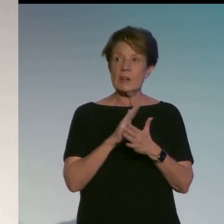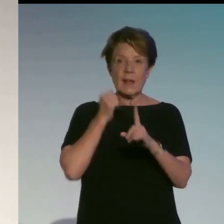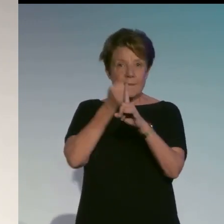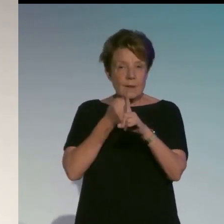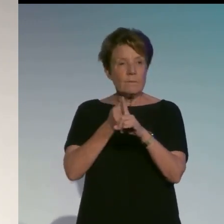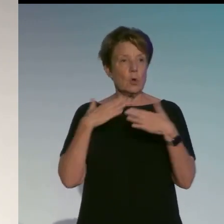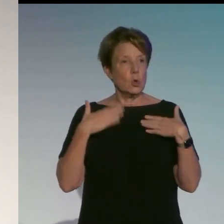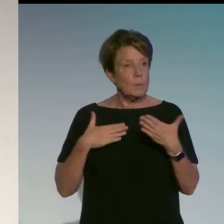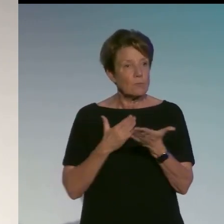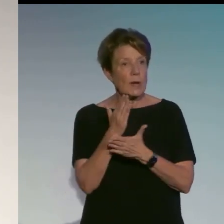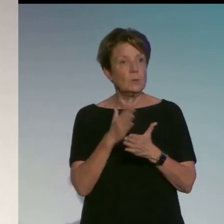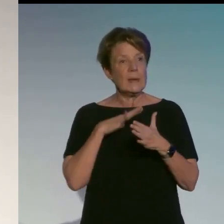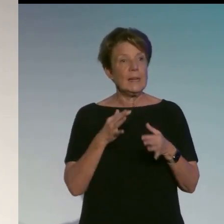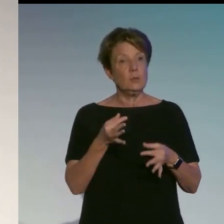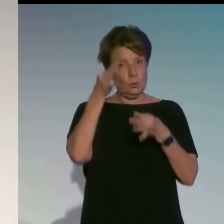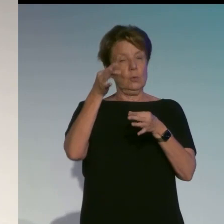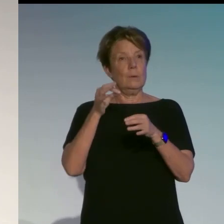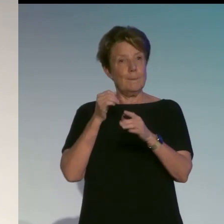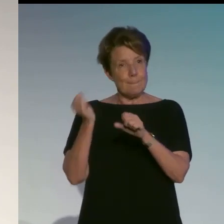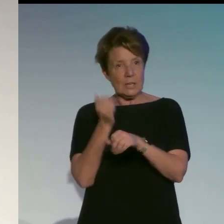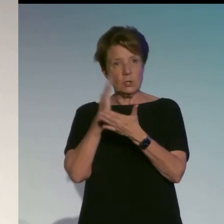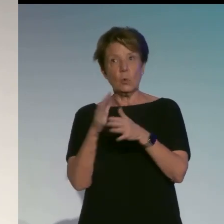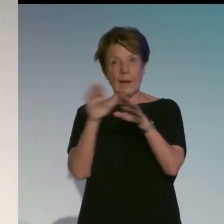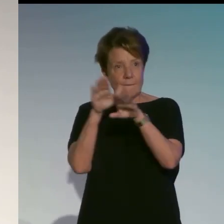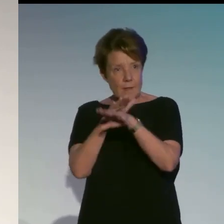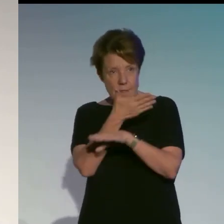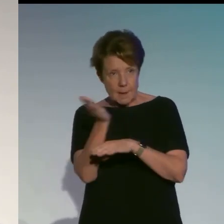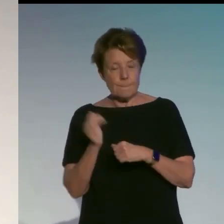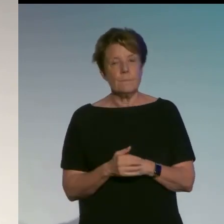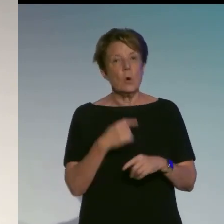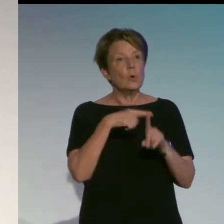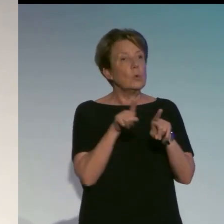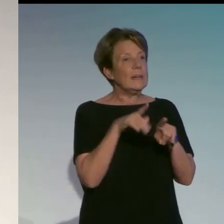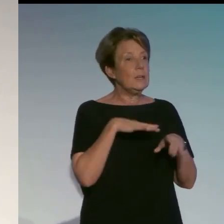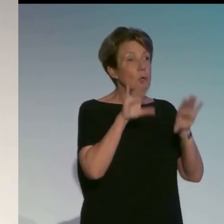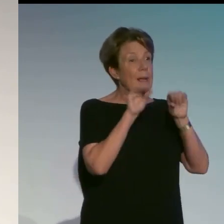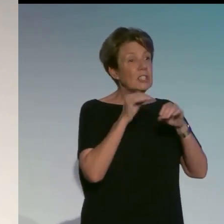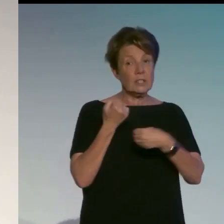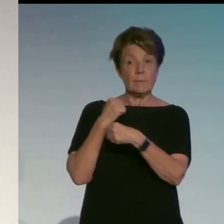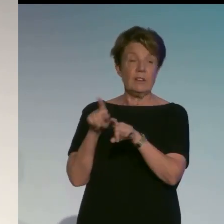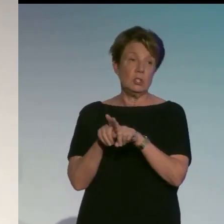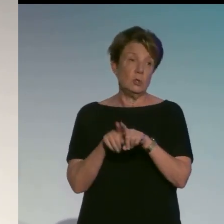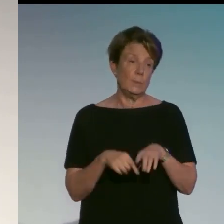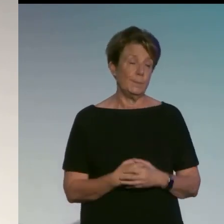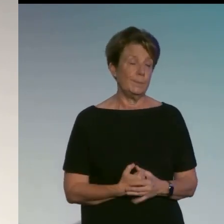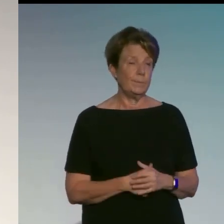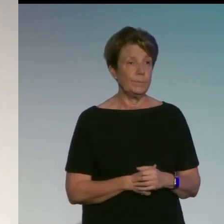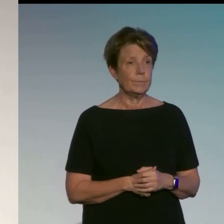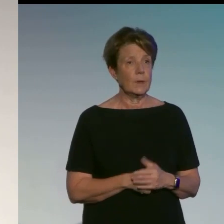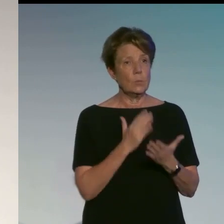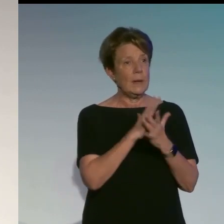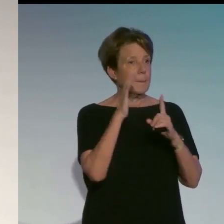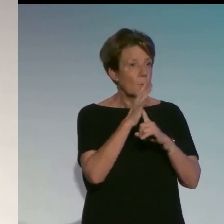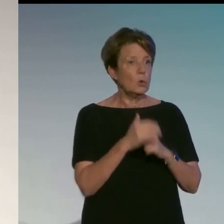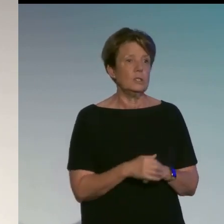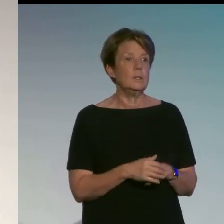So we need to hold those up in balance. The last thing, which I'll probably get to later, is that we need to do education and prevention as well, and that is with key settings